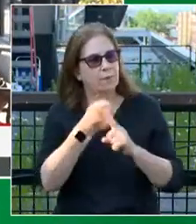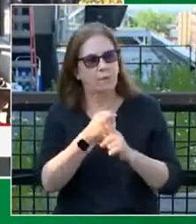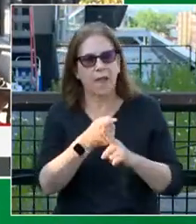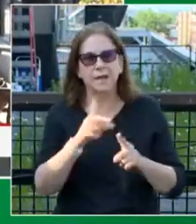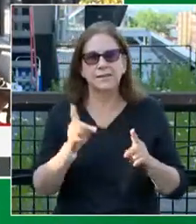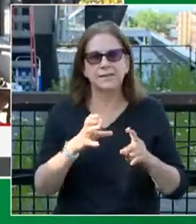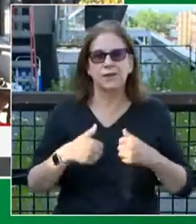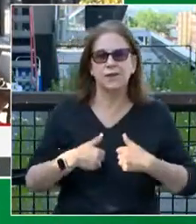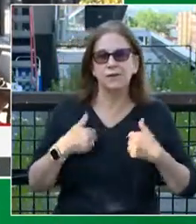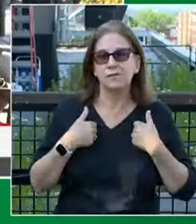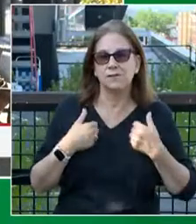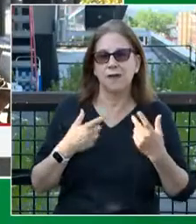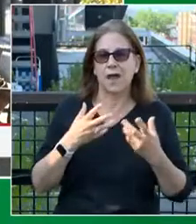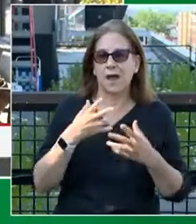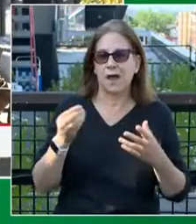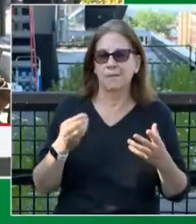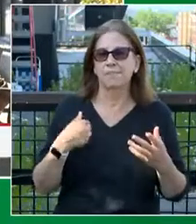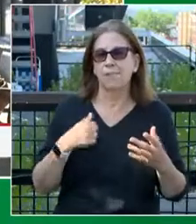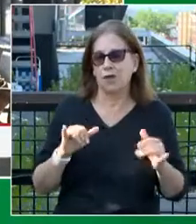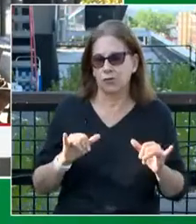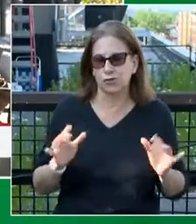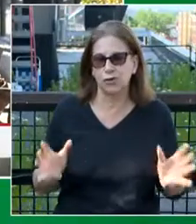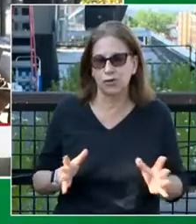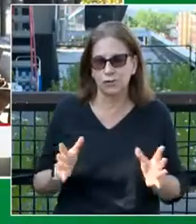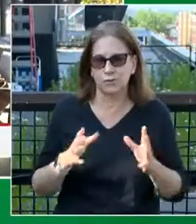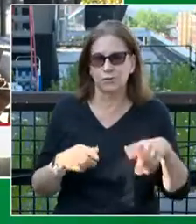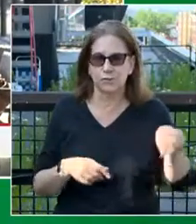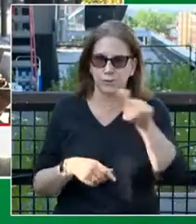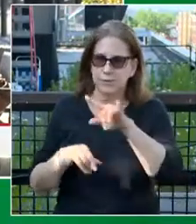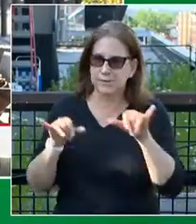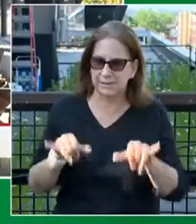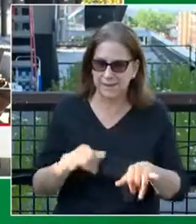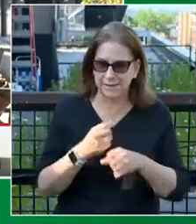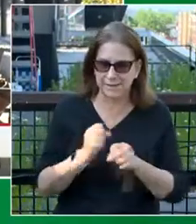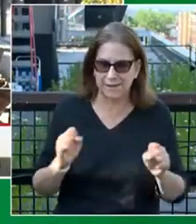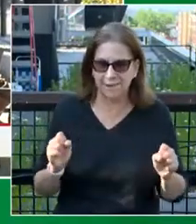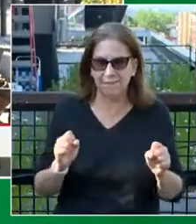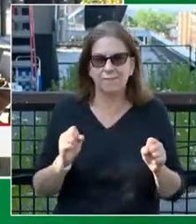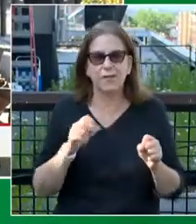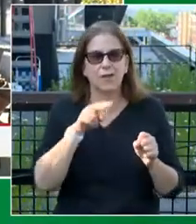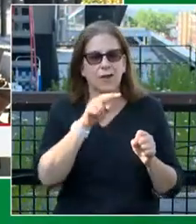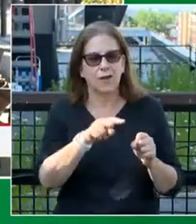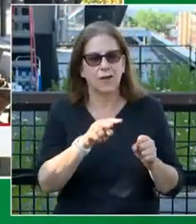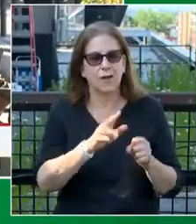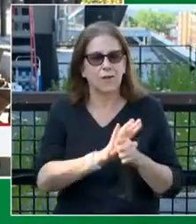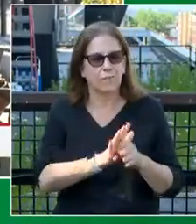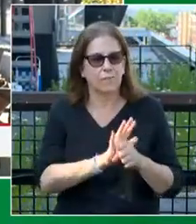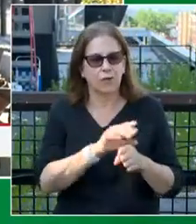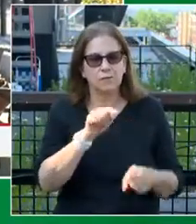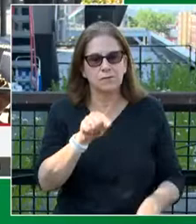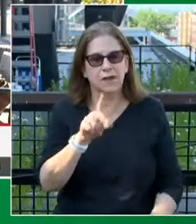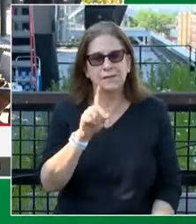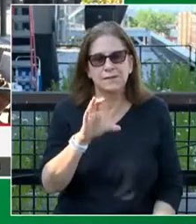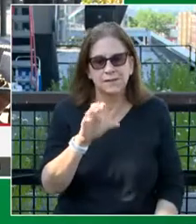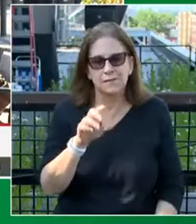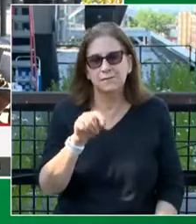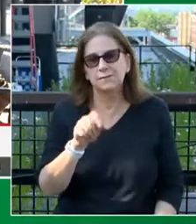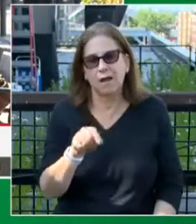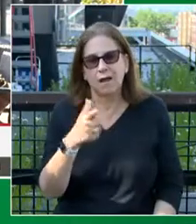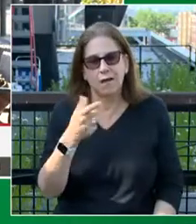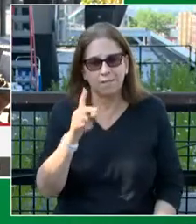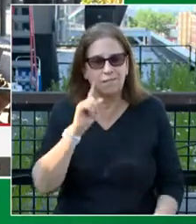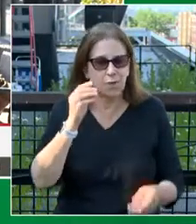stay safe. Check out coronavirus.dc.gov for all the latest and how you can get your team members and